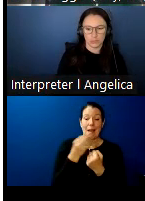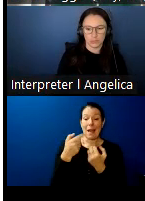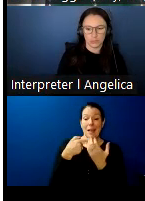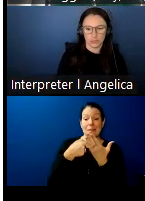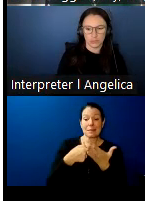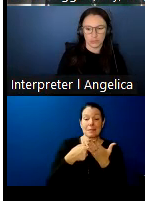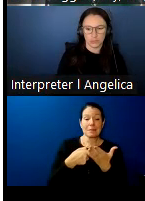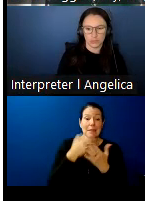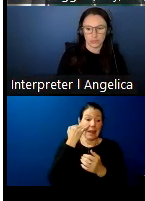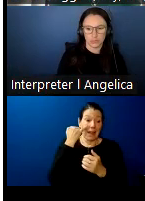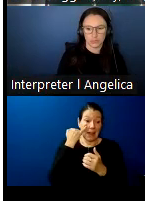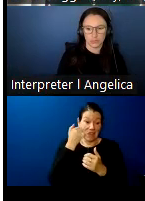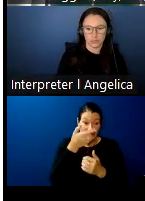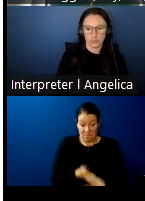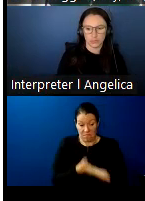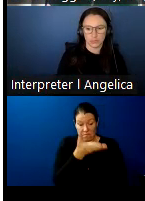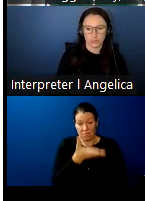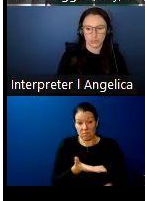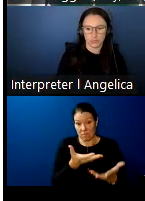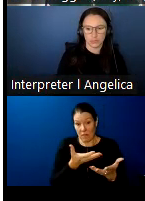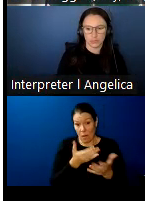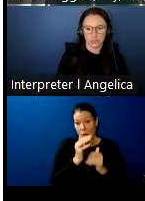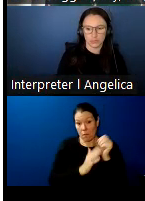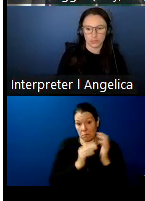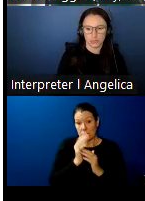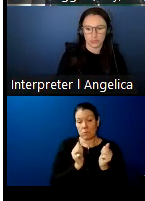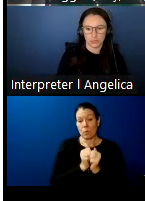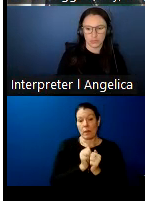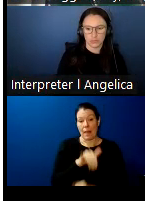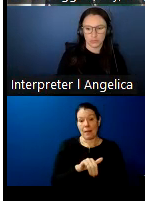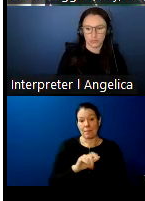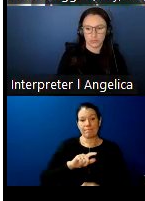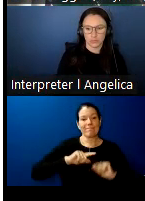discussing whether or not that's something that the client might be comfortable with.